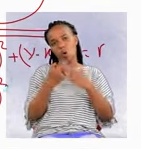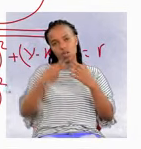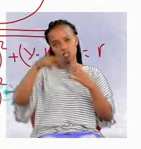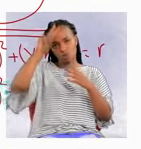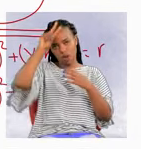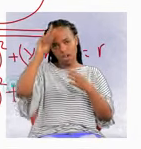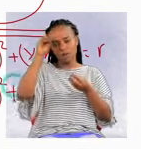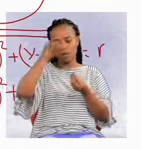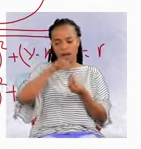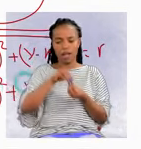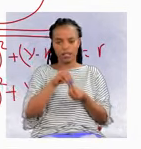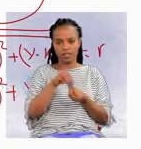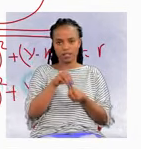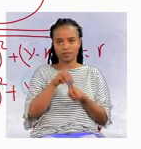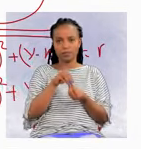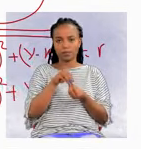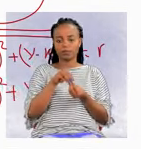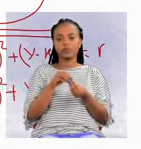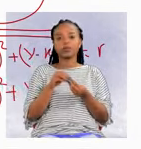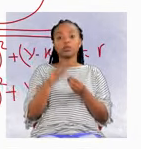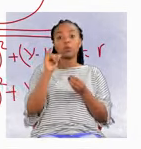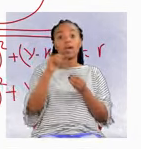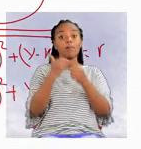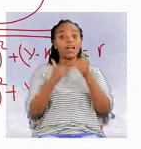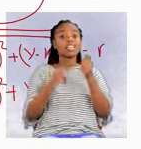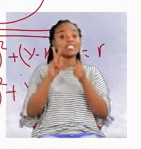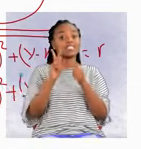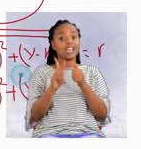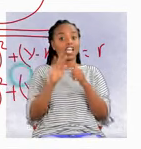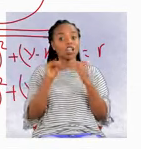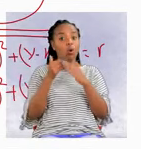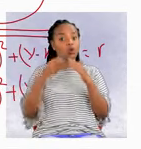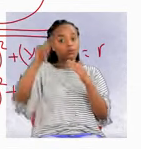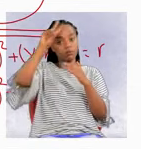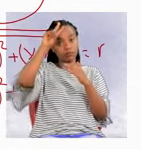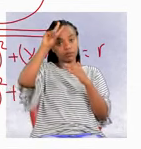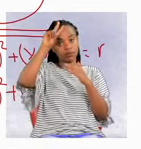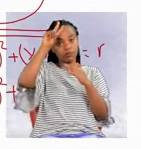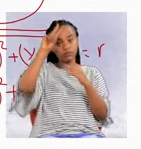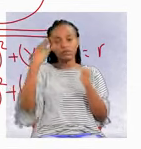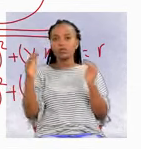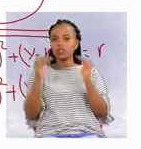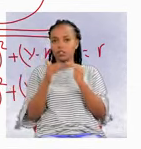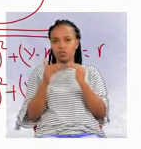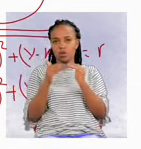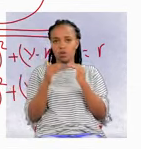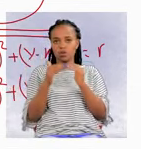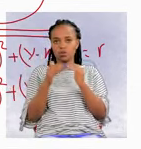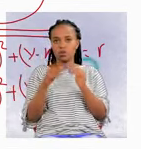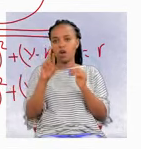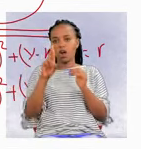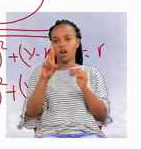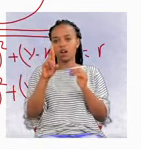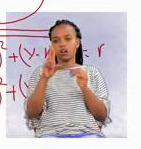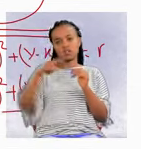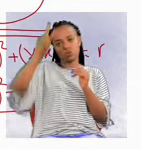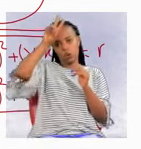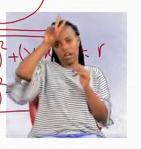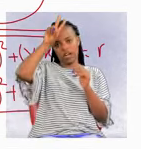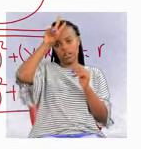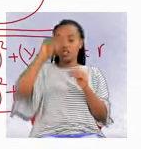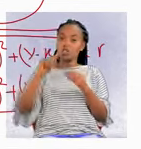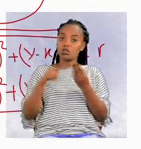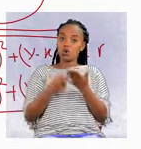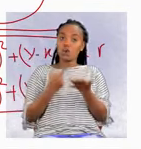squared plus y minus k the whole squared is equals to r squared.